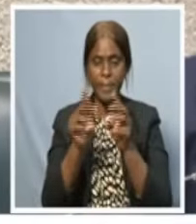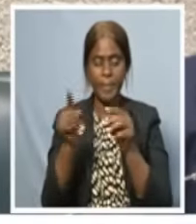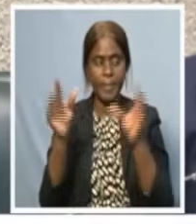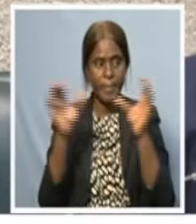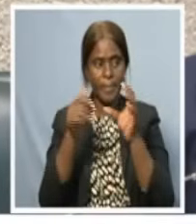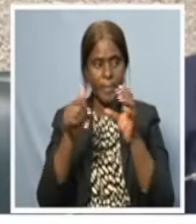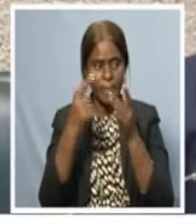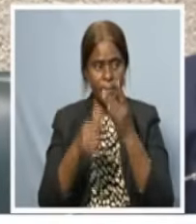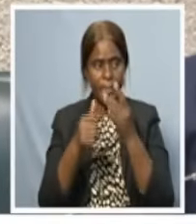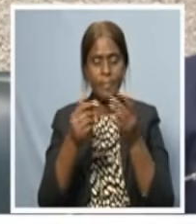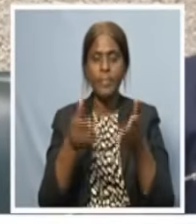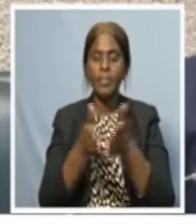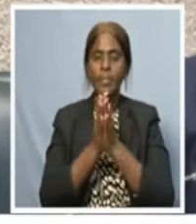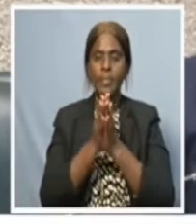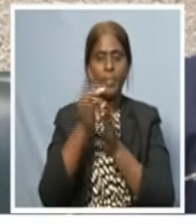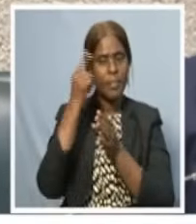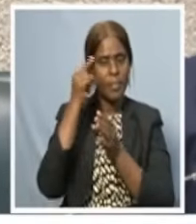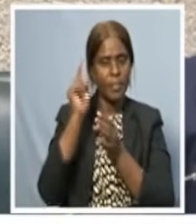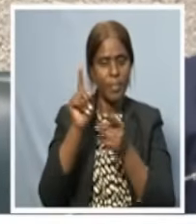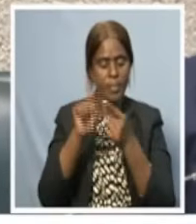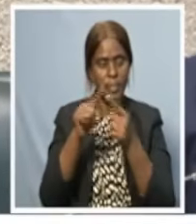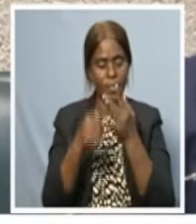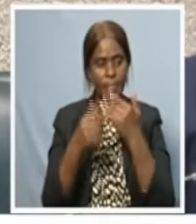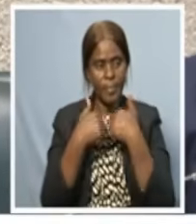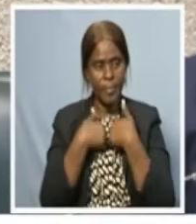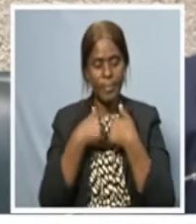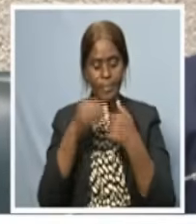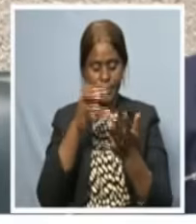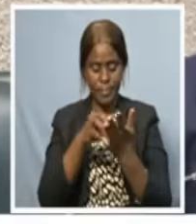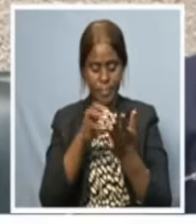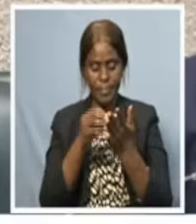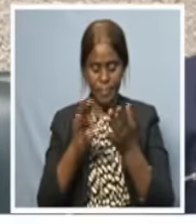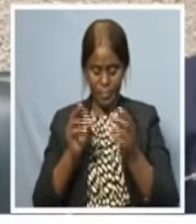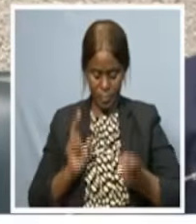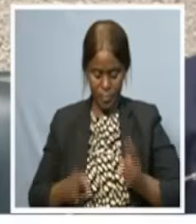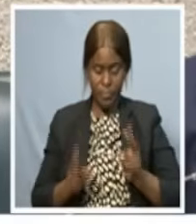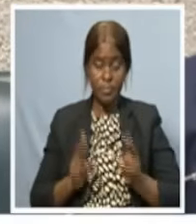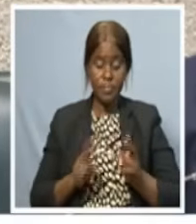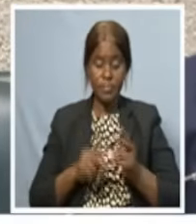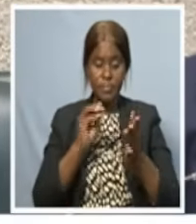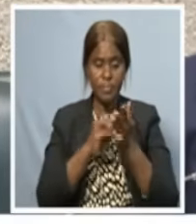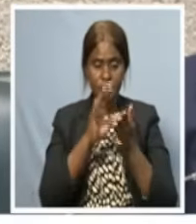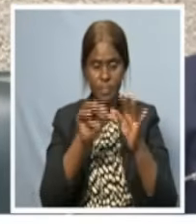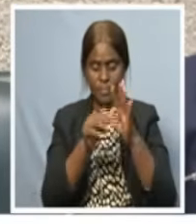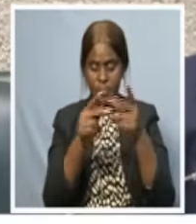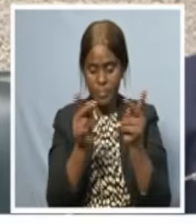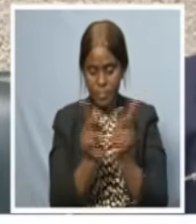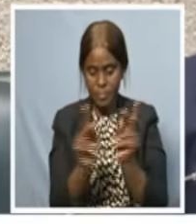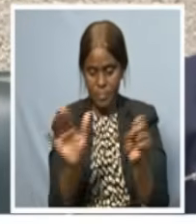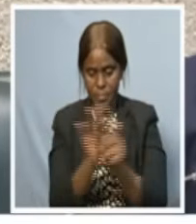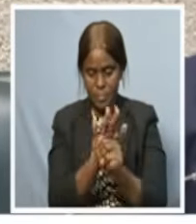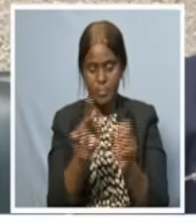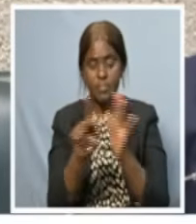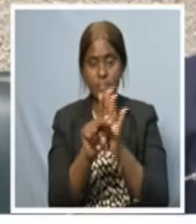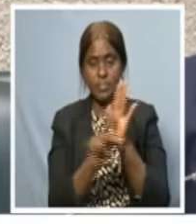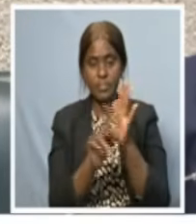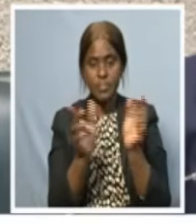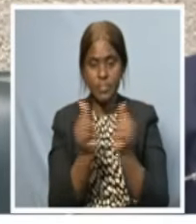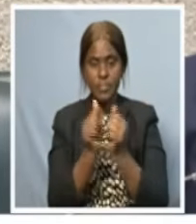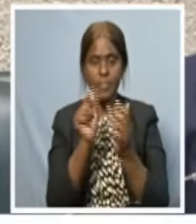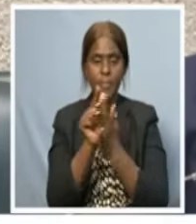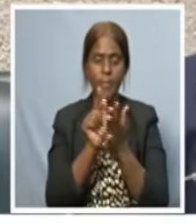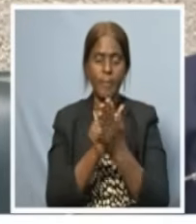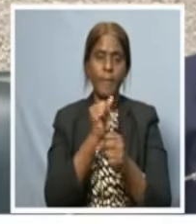the committee implores government to, as a matter of urgency, put in place a comprehensive policy and